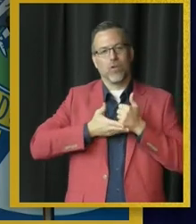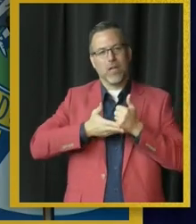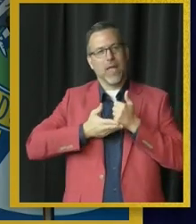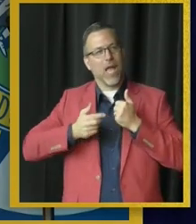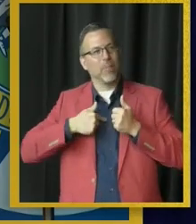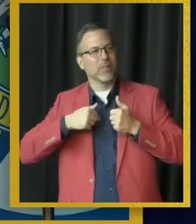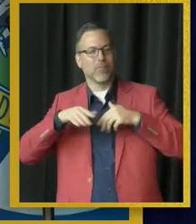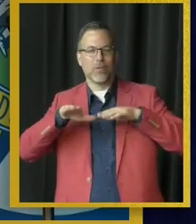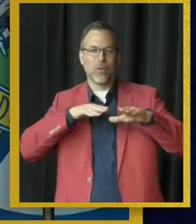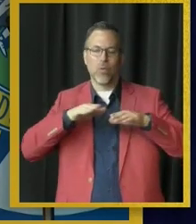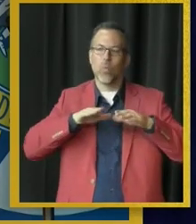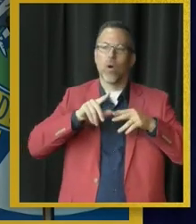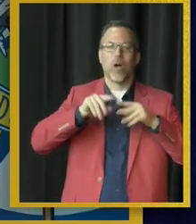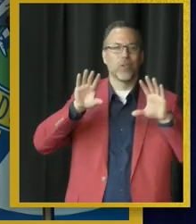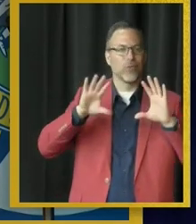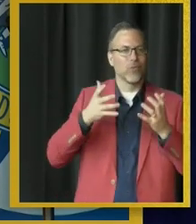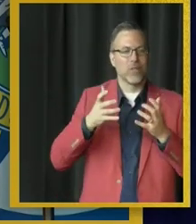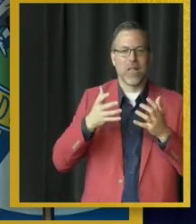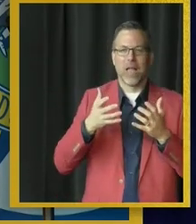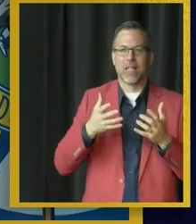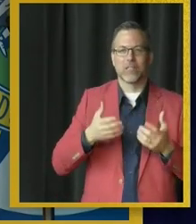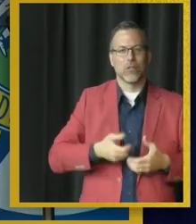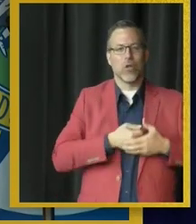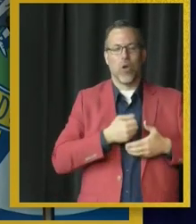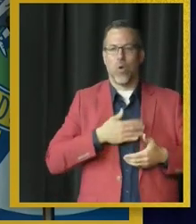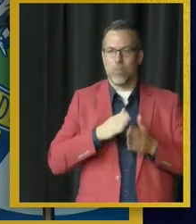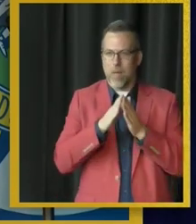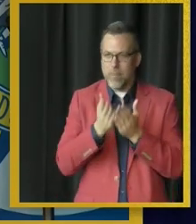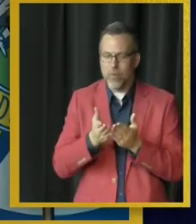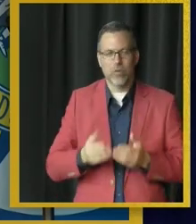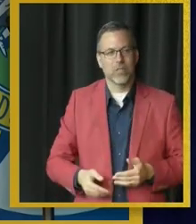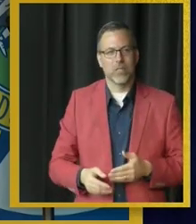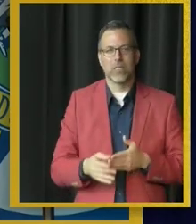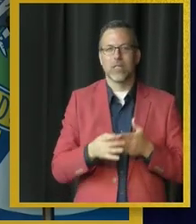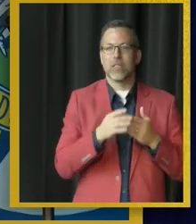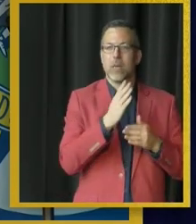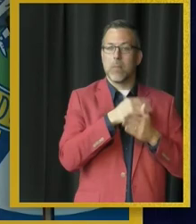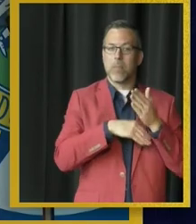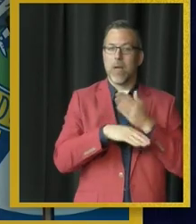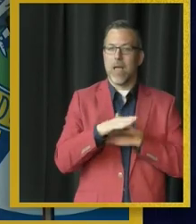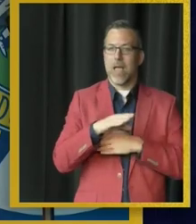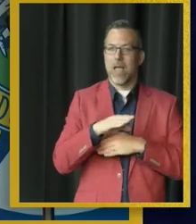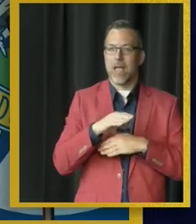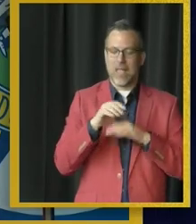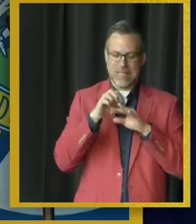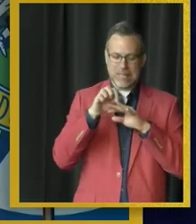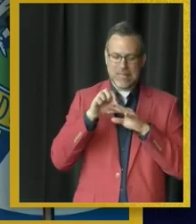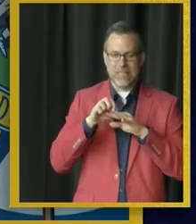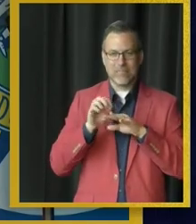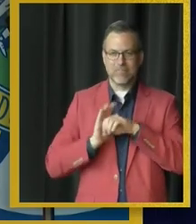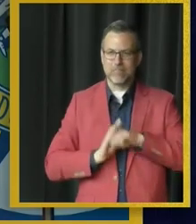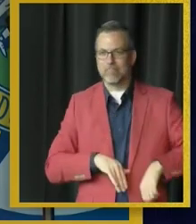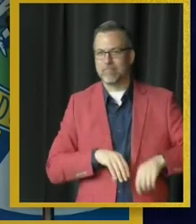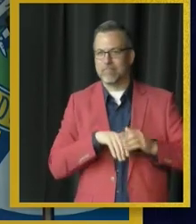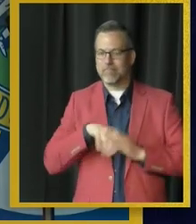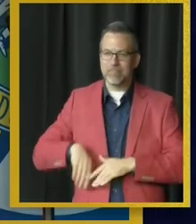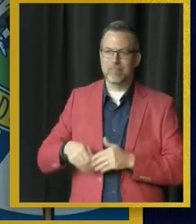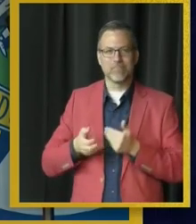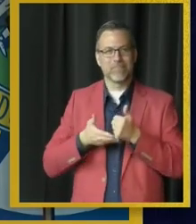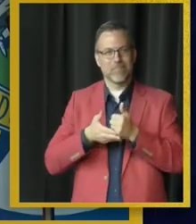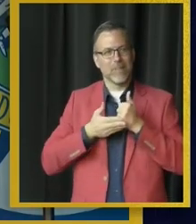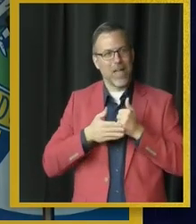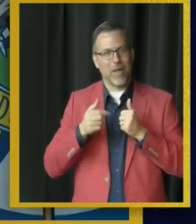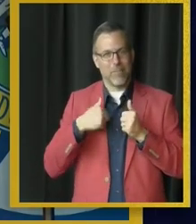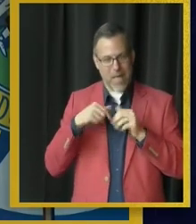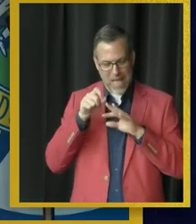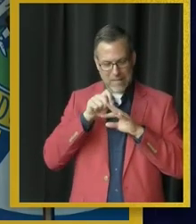me to class and hold my books, tug my hands away from my cuticles when I pick anxiously